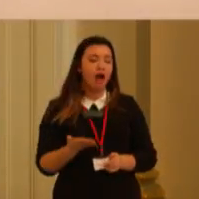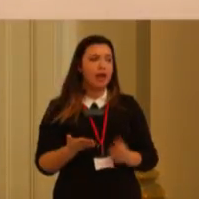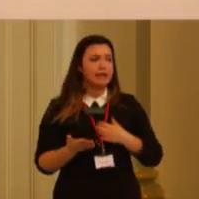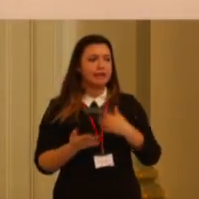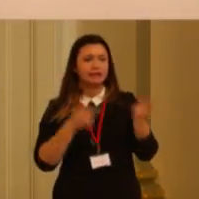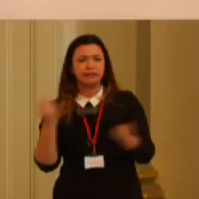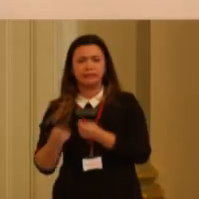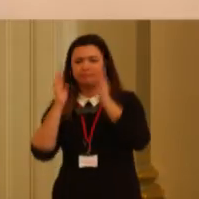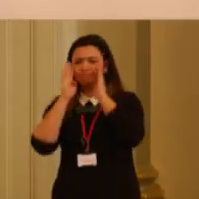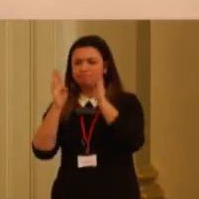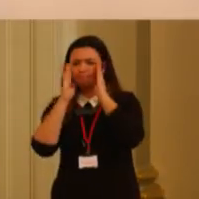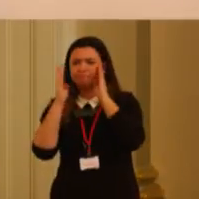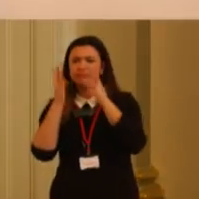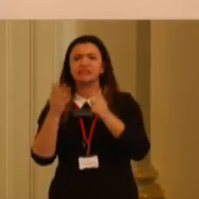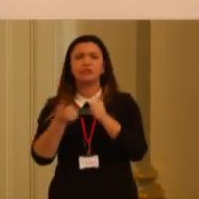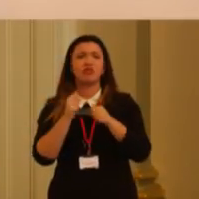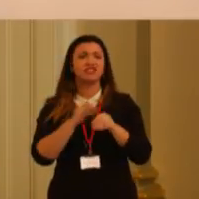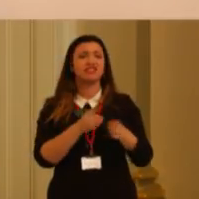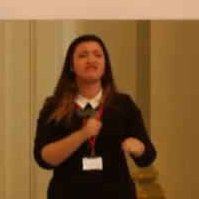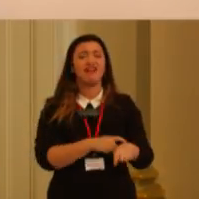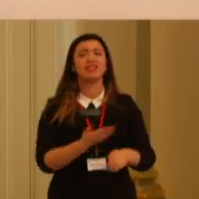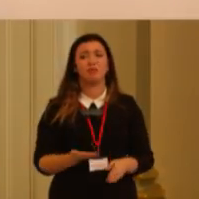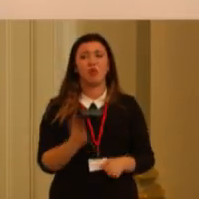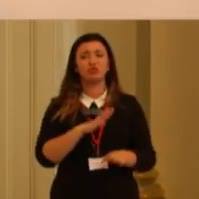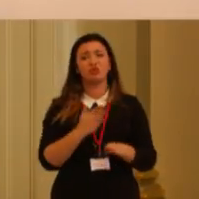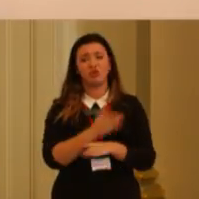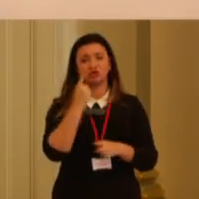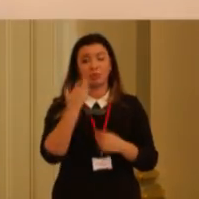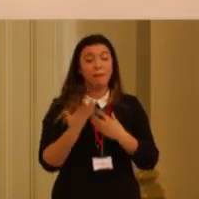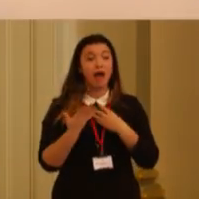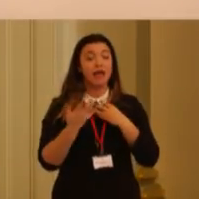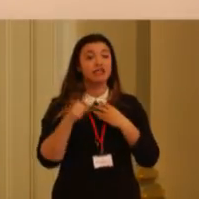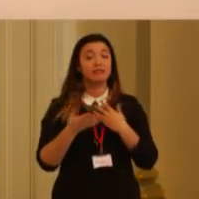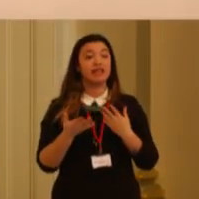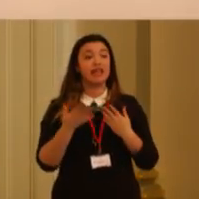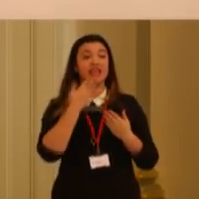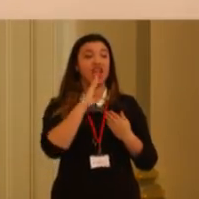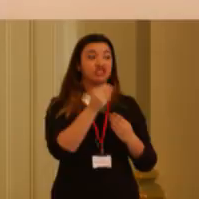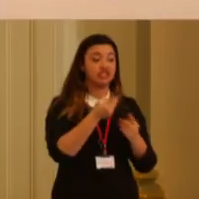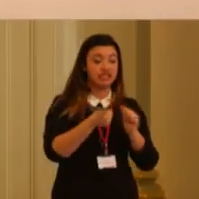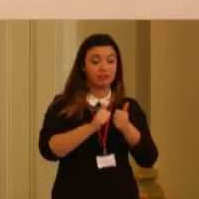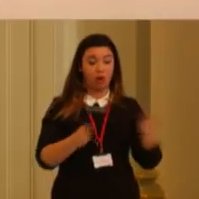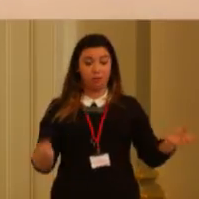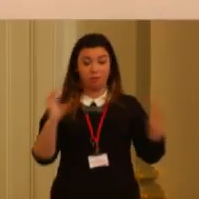not allocate time for sports, then I'm relieved. Although this is a social issue. Well,